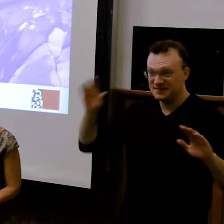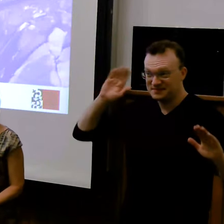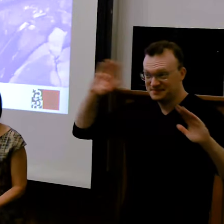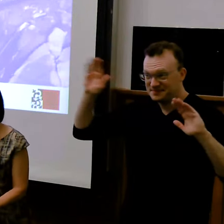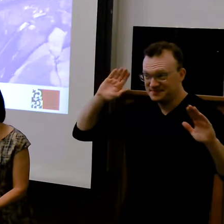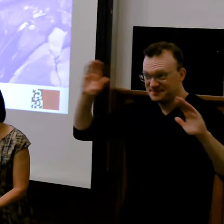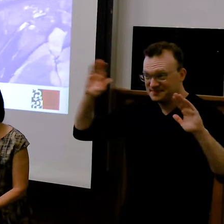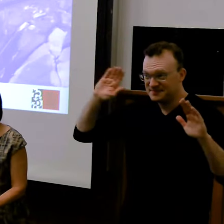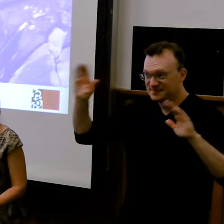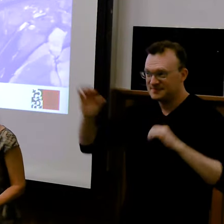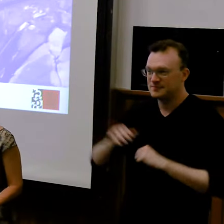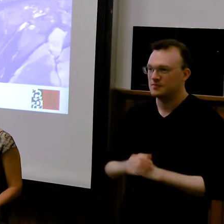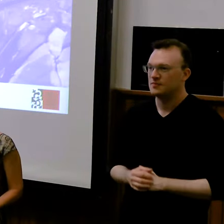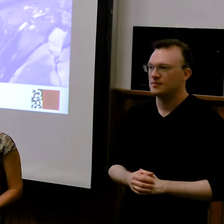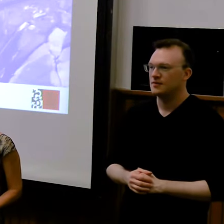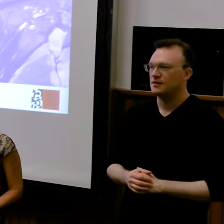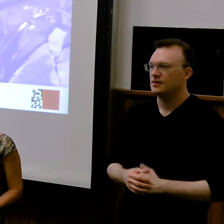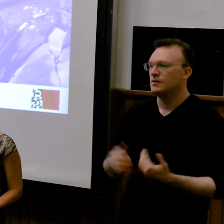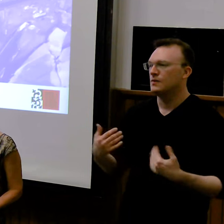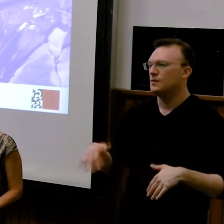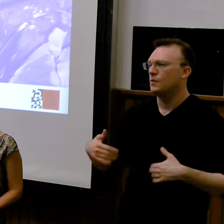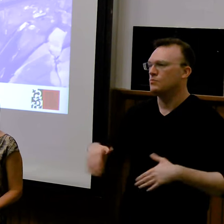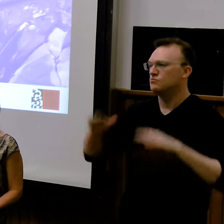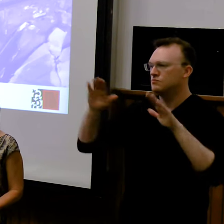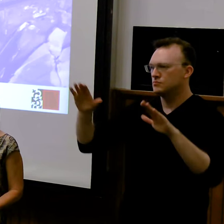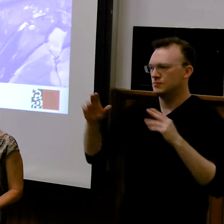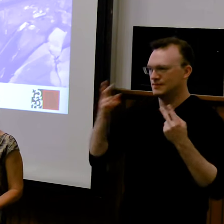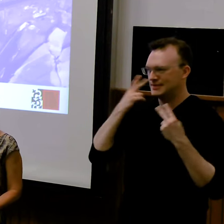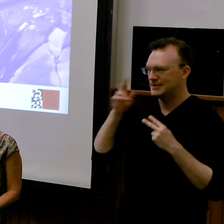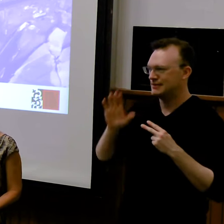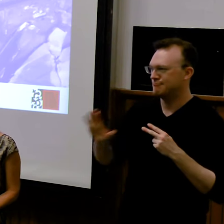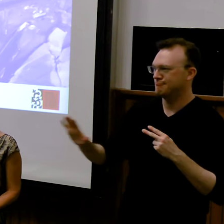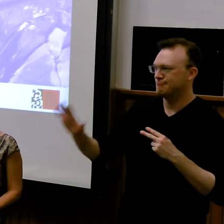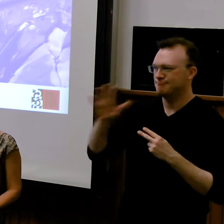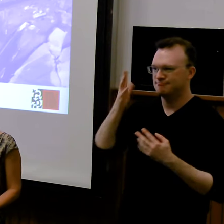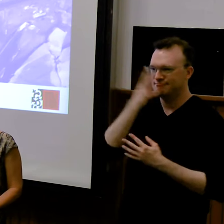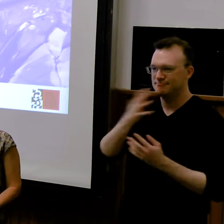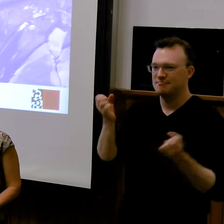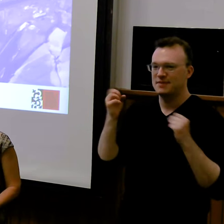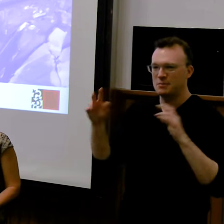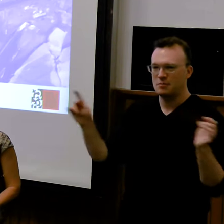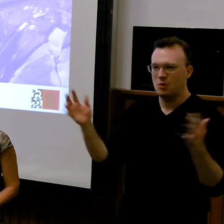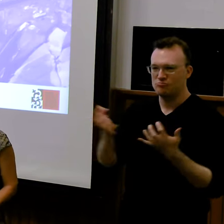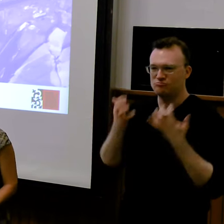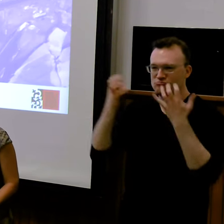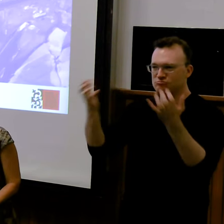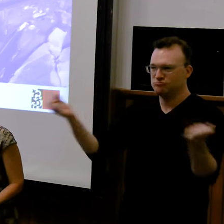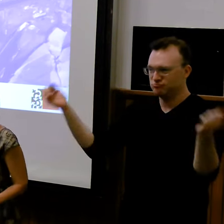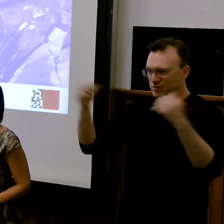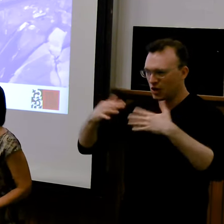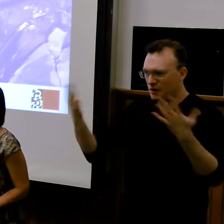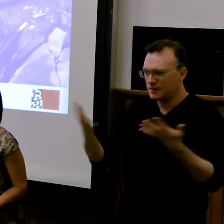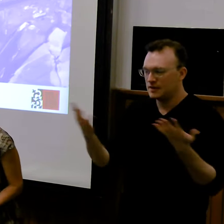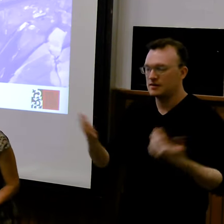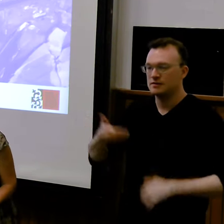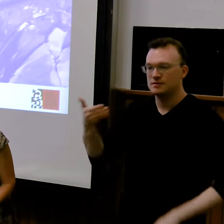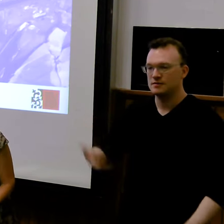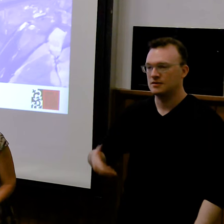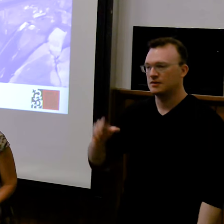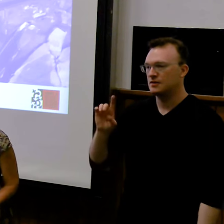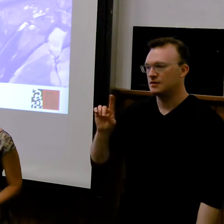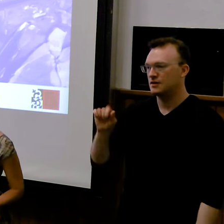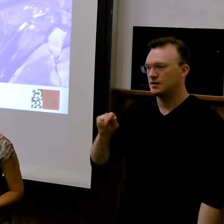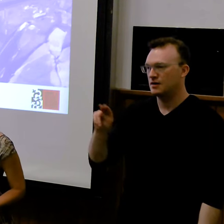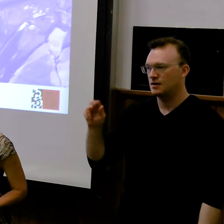Hi everyone. It is really lovely to see so many of you here. My name